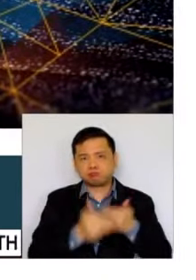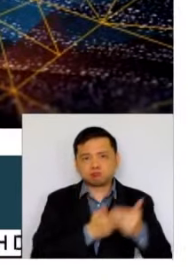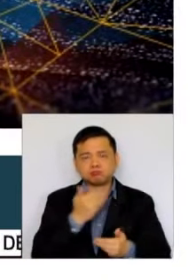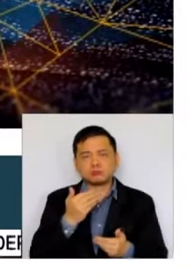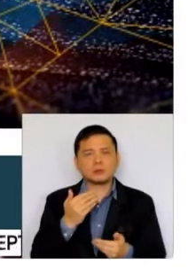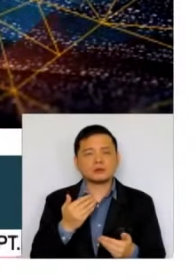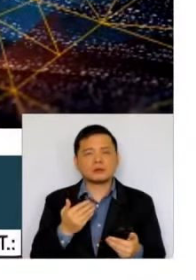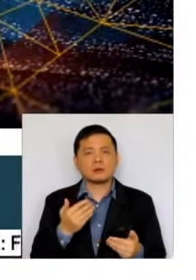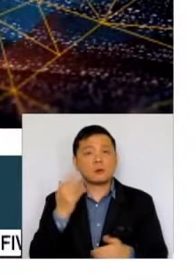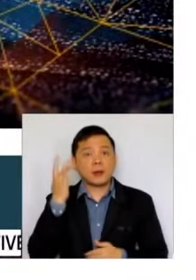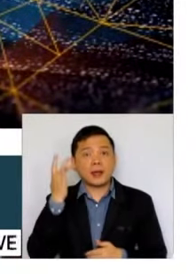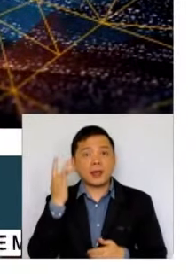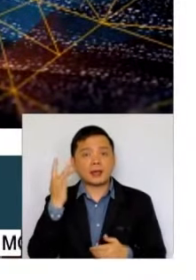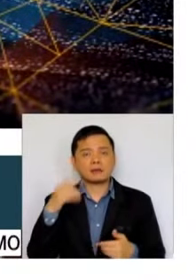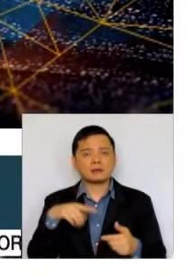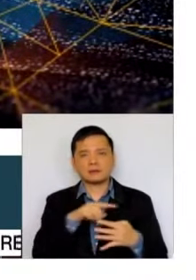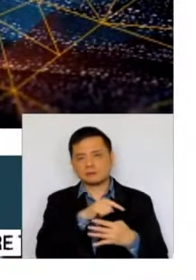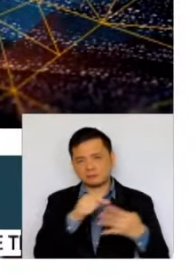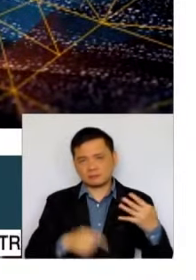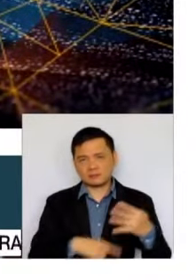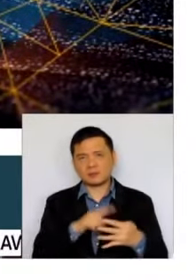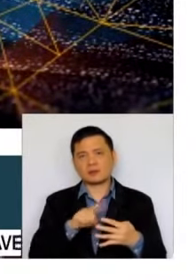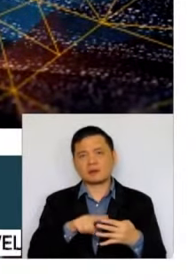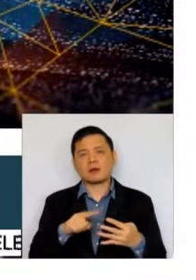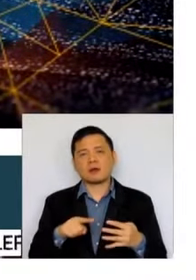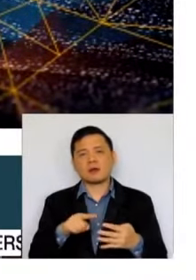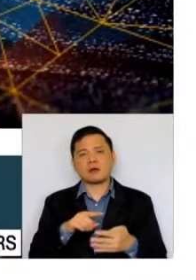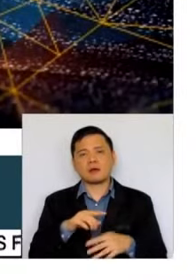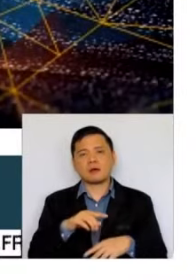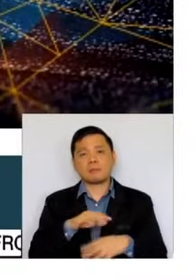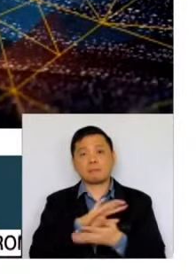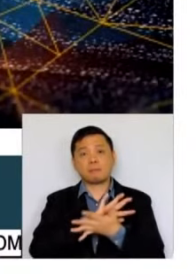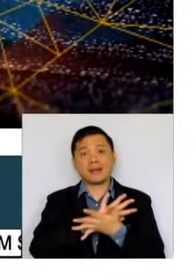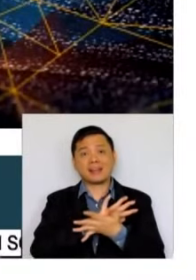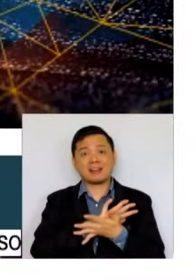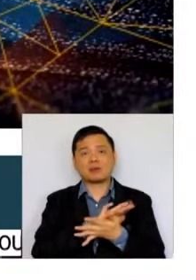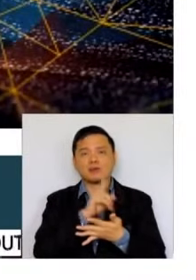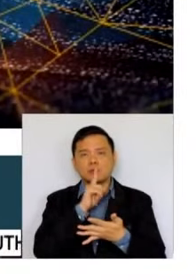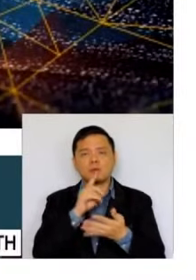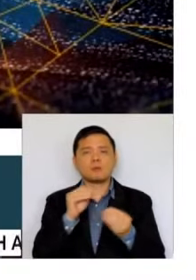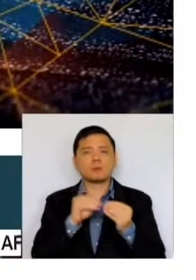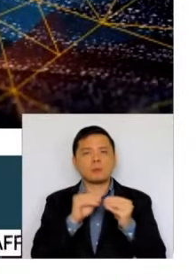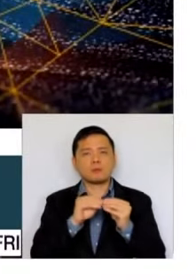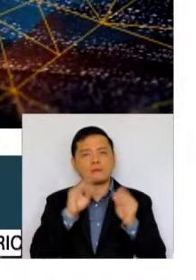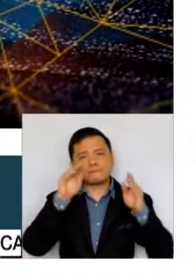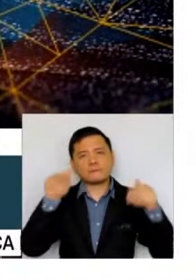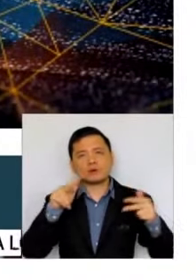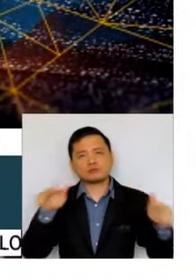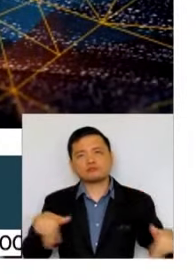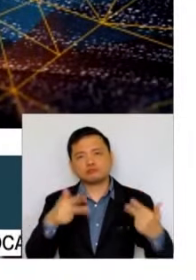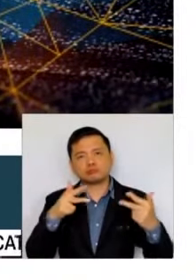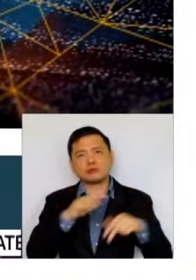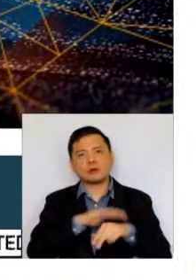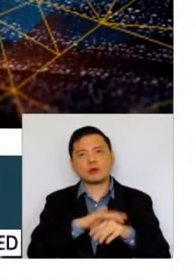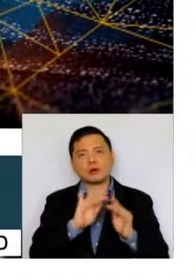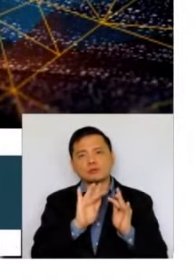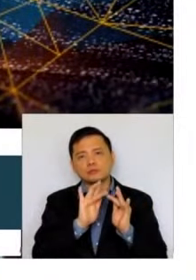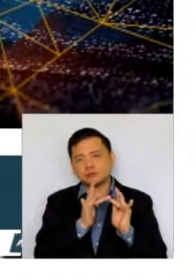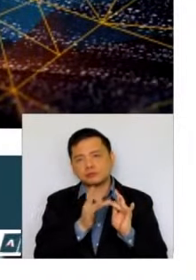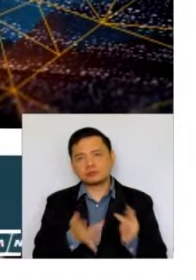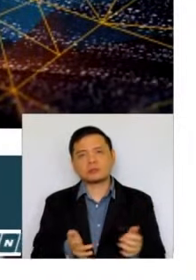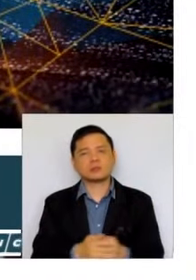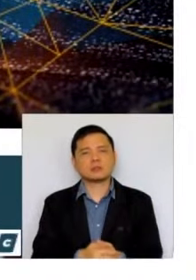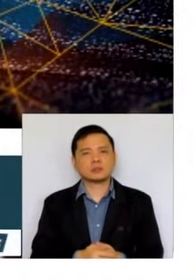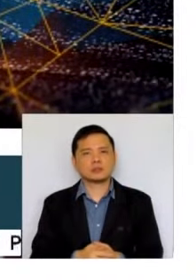pandemic accelerated the digital transformation of our daily habits. So we're more